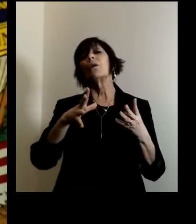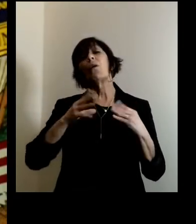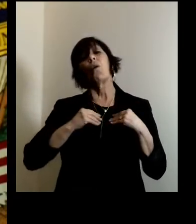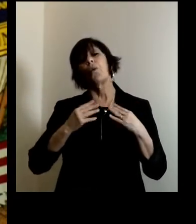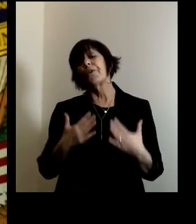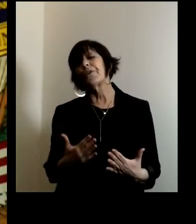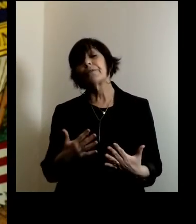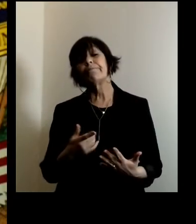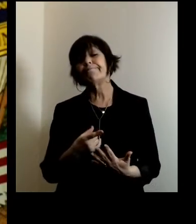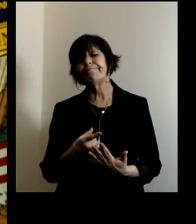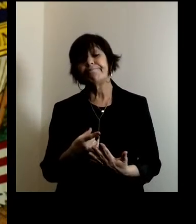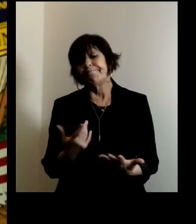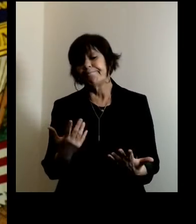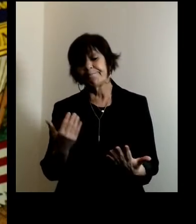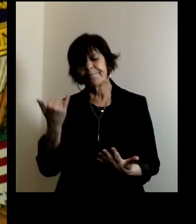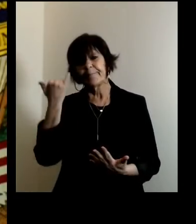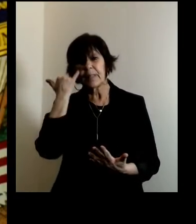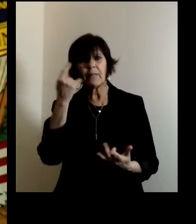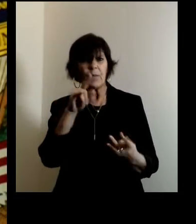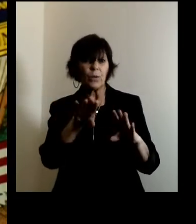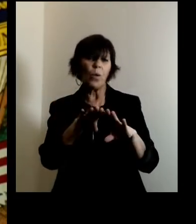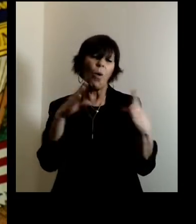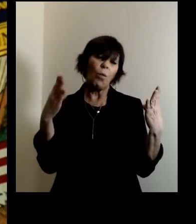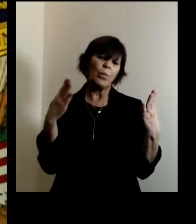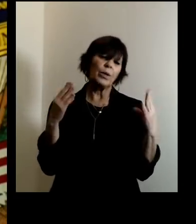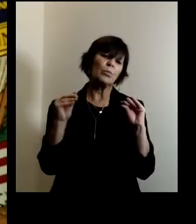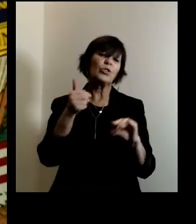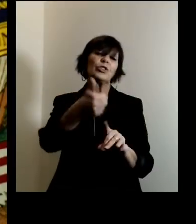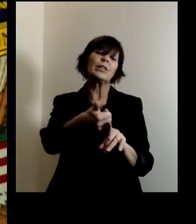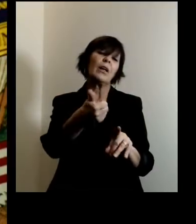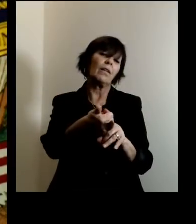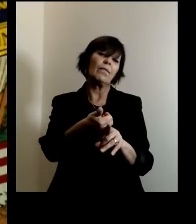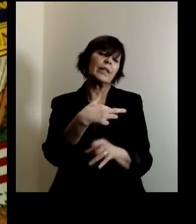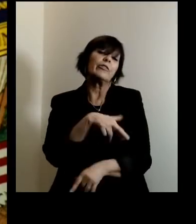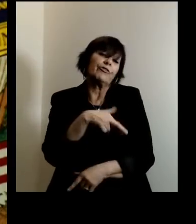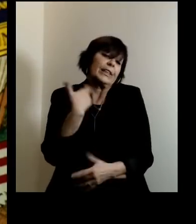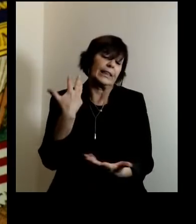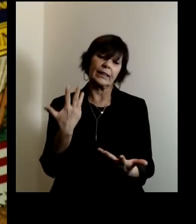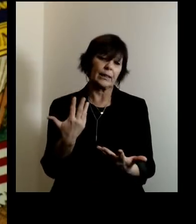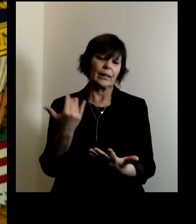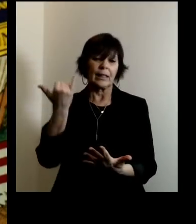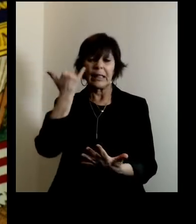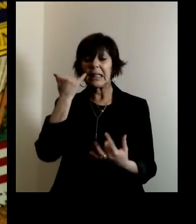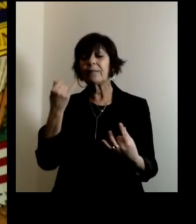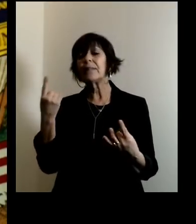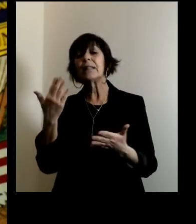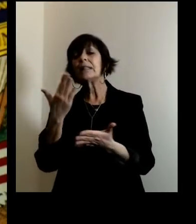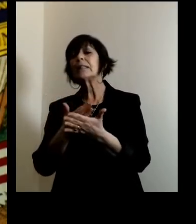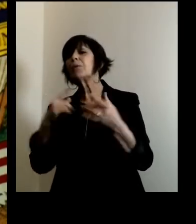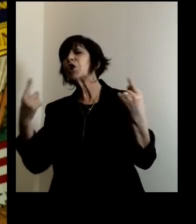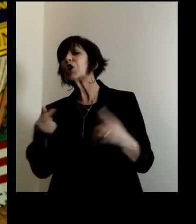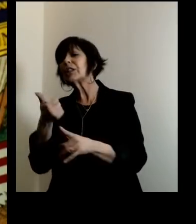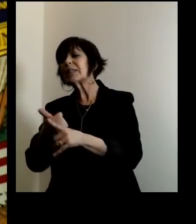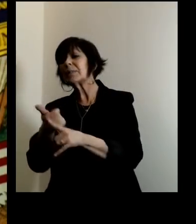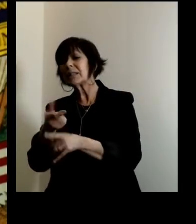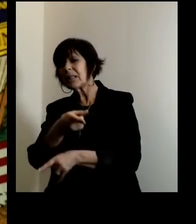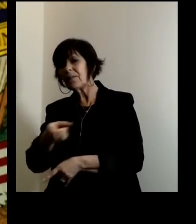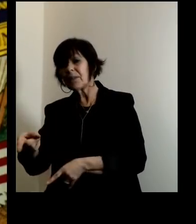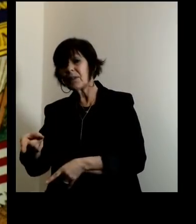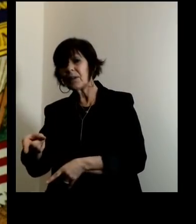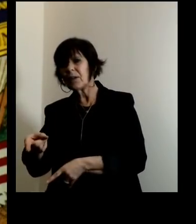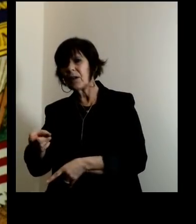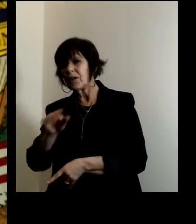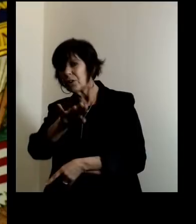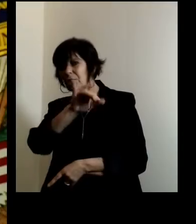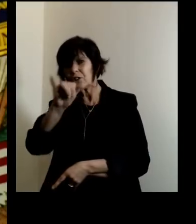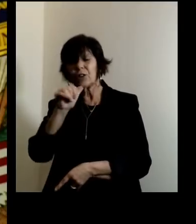that if you open, you put yourself at risk. If you have an injury there, your insurance company is never going to cover you